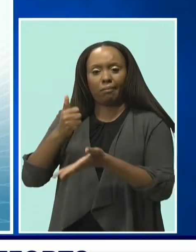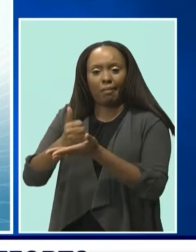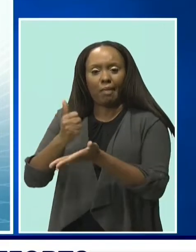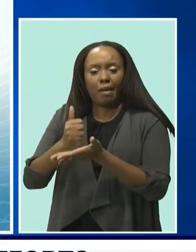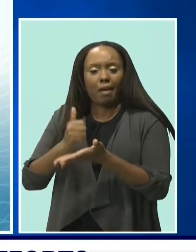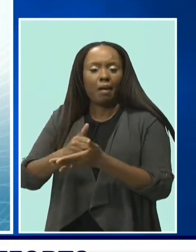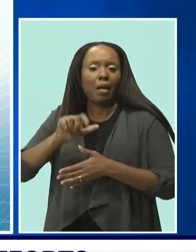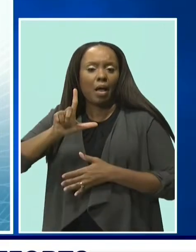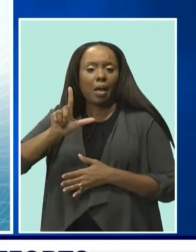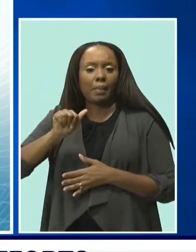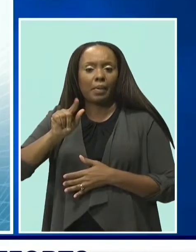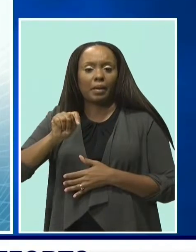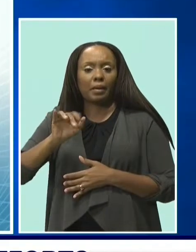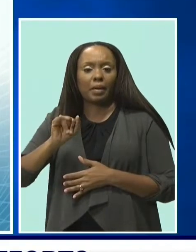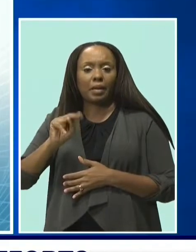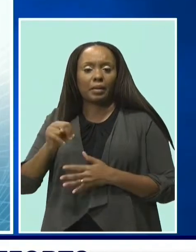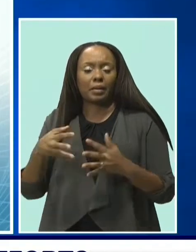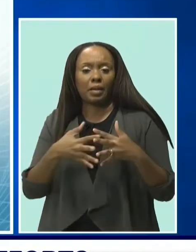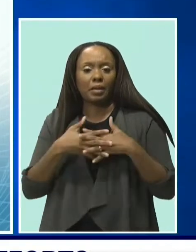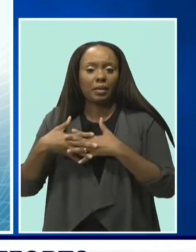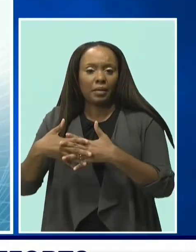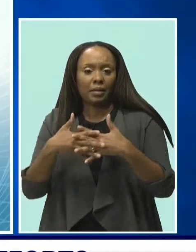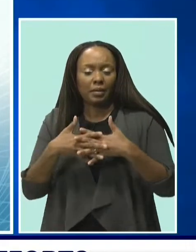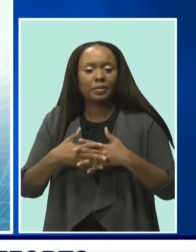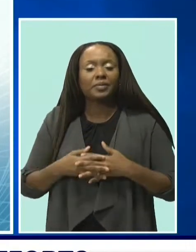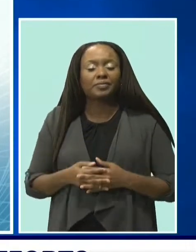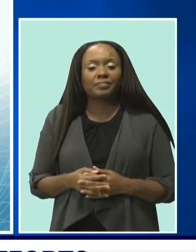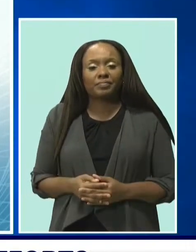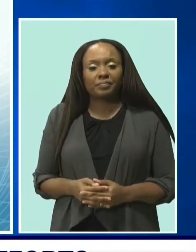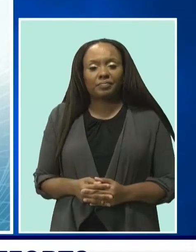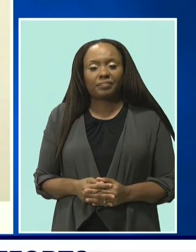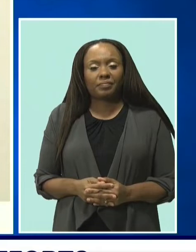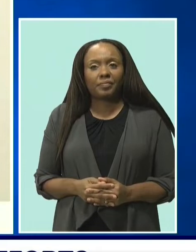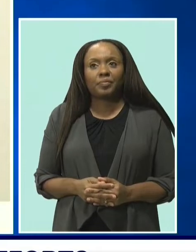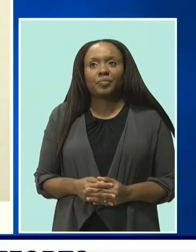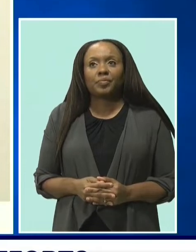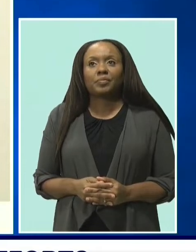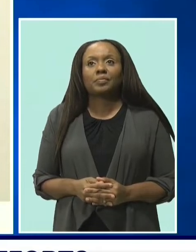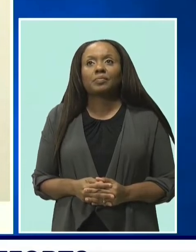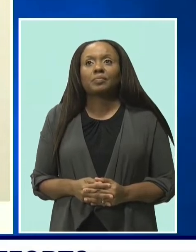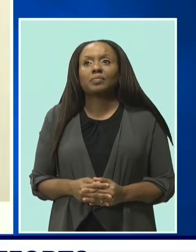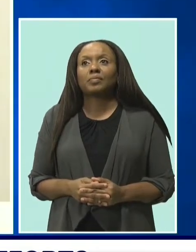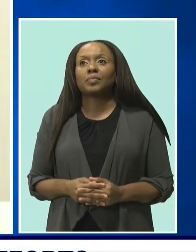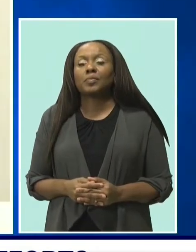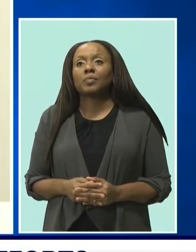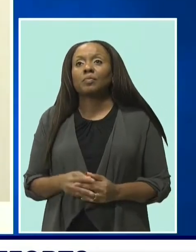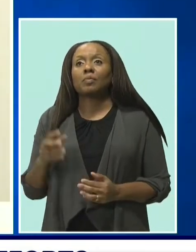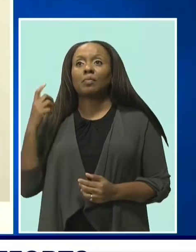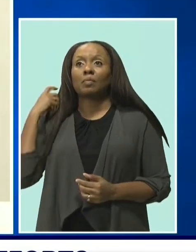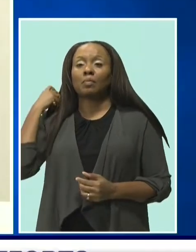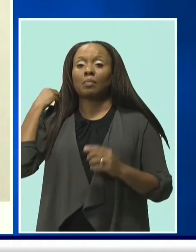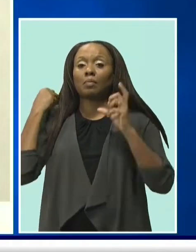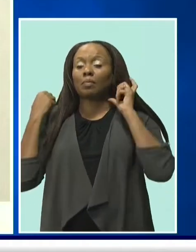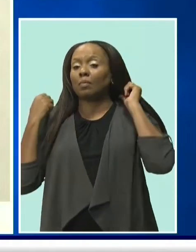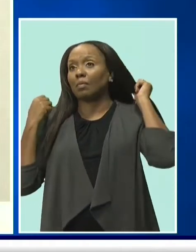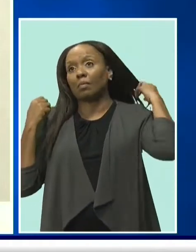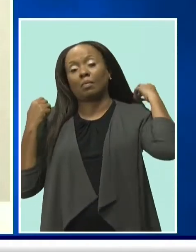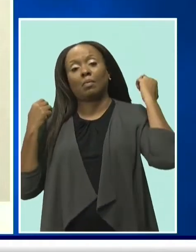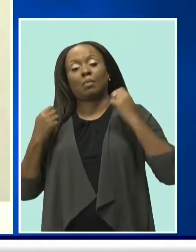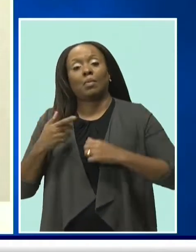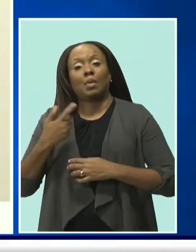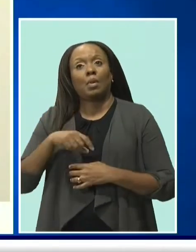have already been made to Latin American countries. We are ready to support global initiatives. As you know, we have a